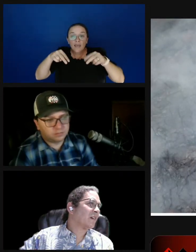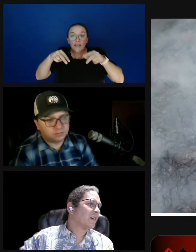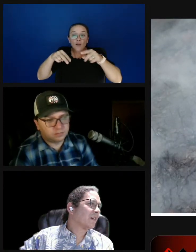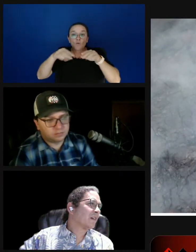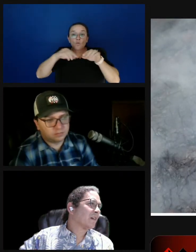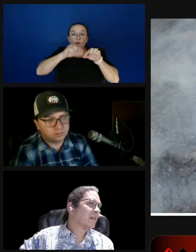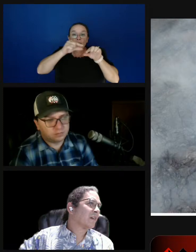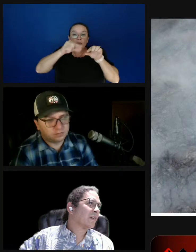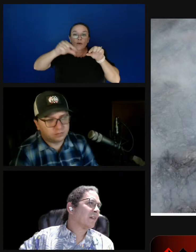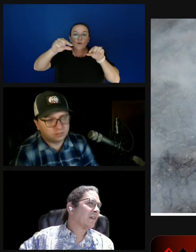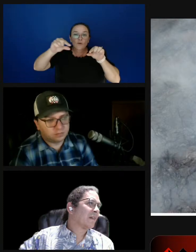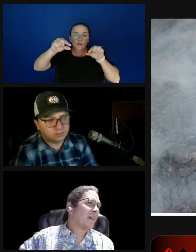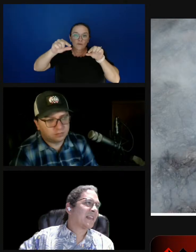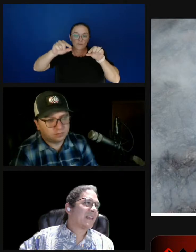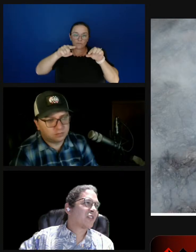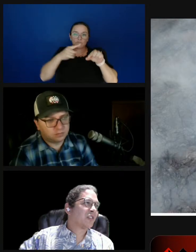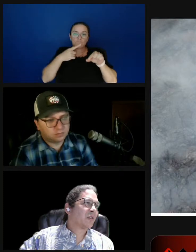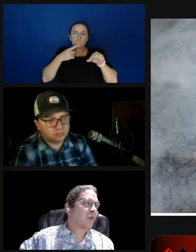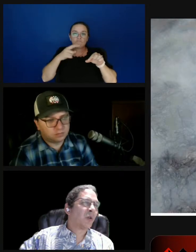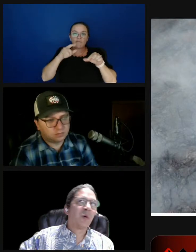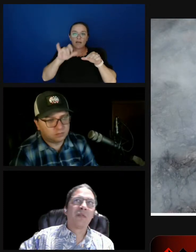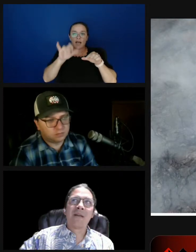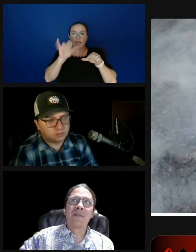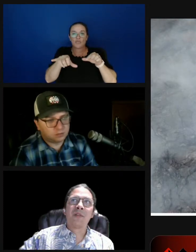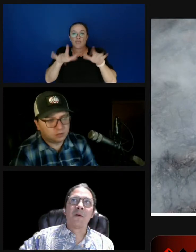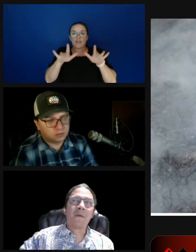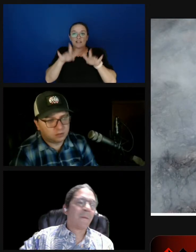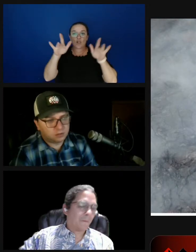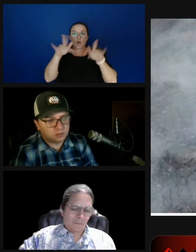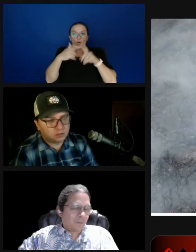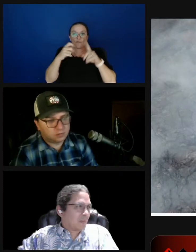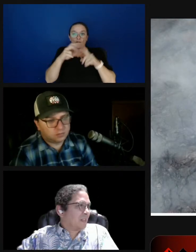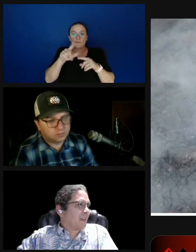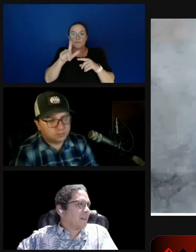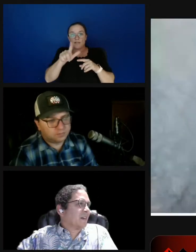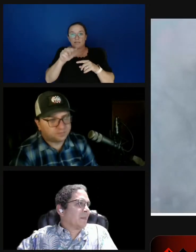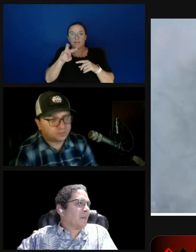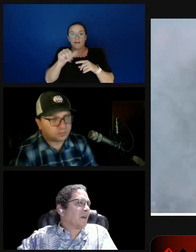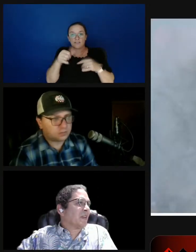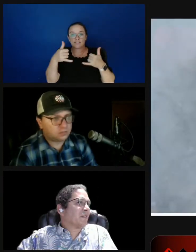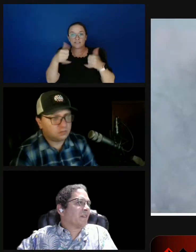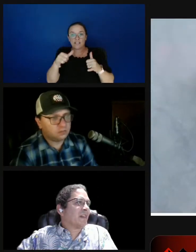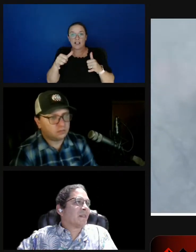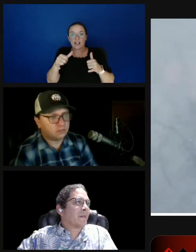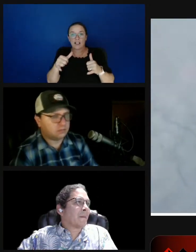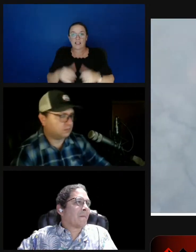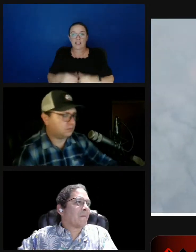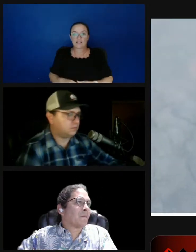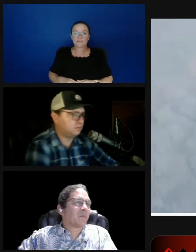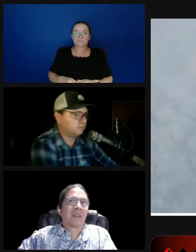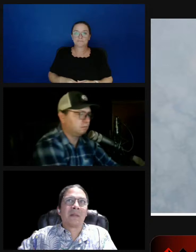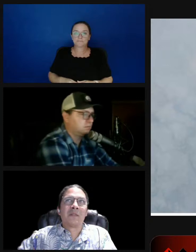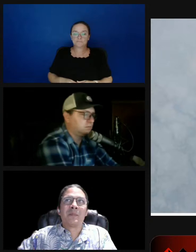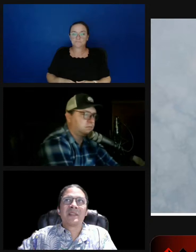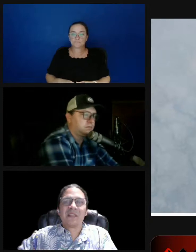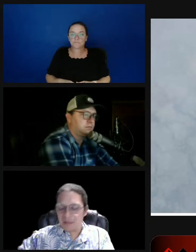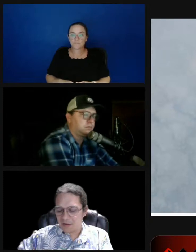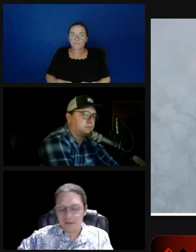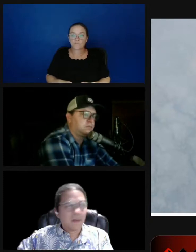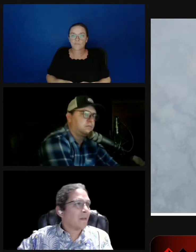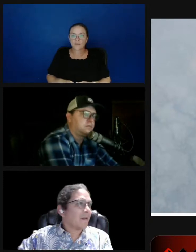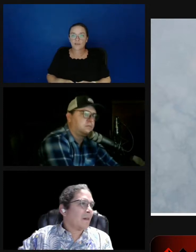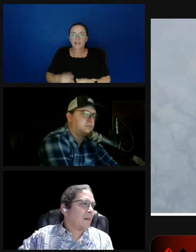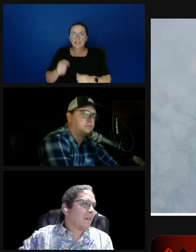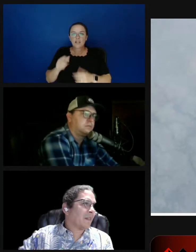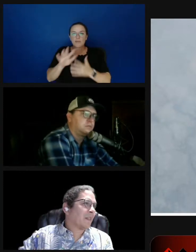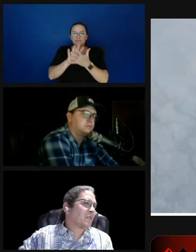in here. That is actually a little glow of a lava flow. Let's see if I can get it any bigger even, right? Getting a little pixely, but